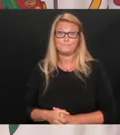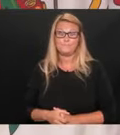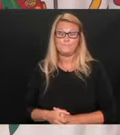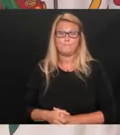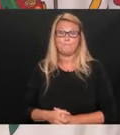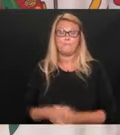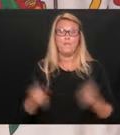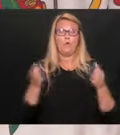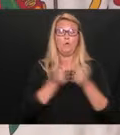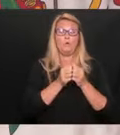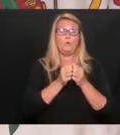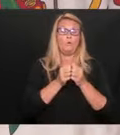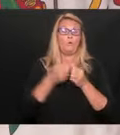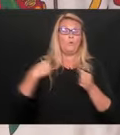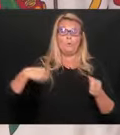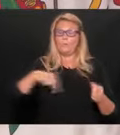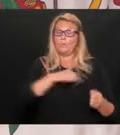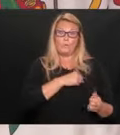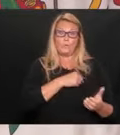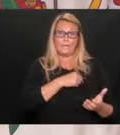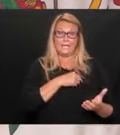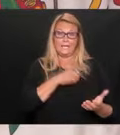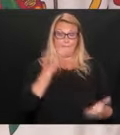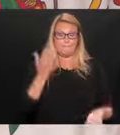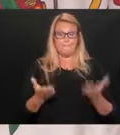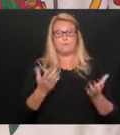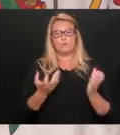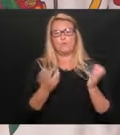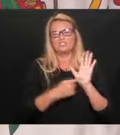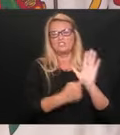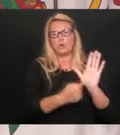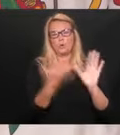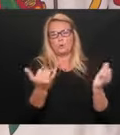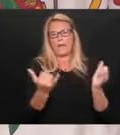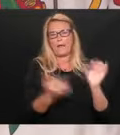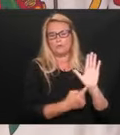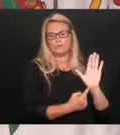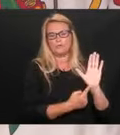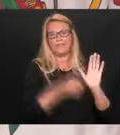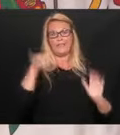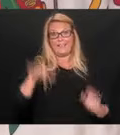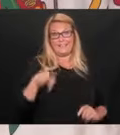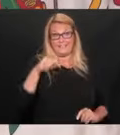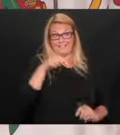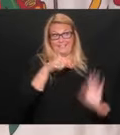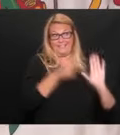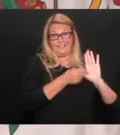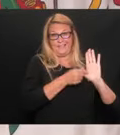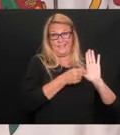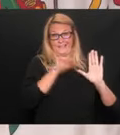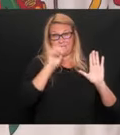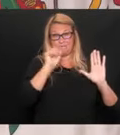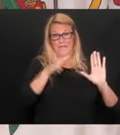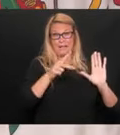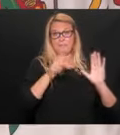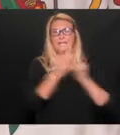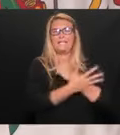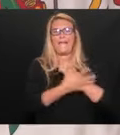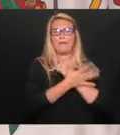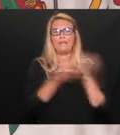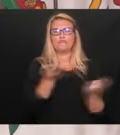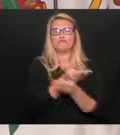without question, and I might as well just show you this right now. This map is the county transmission